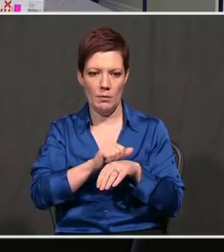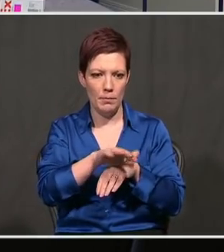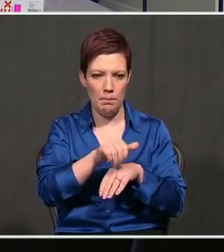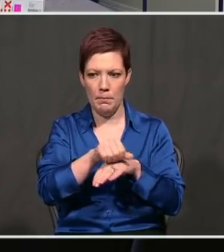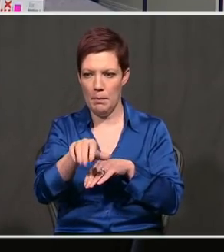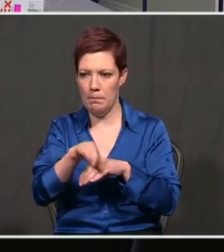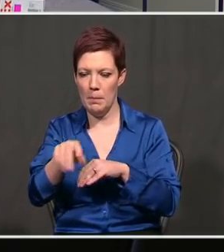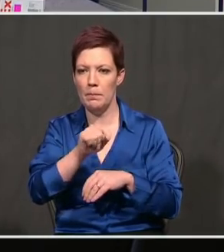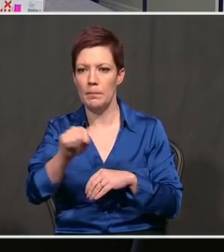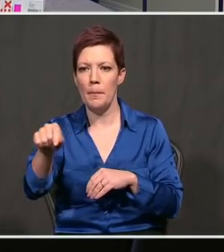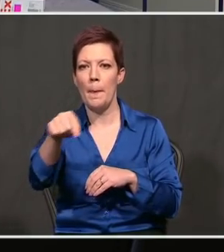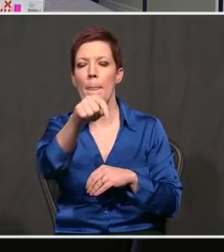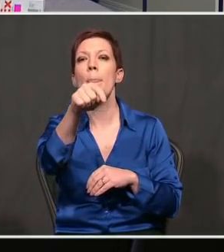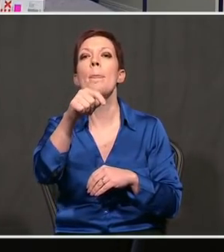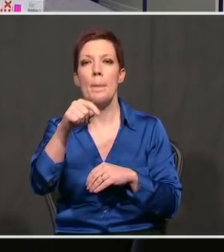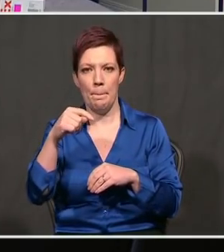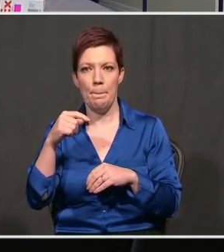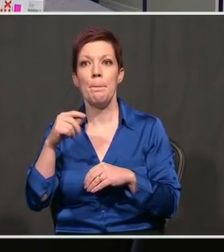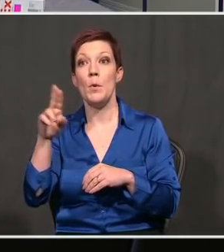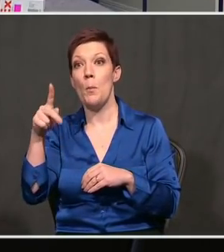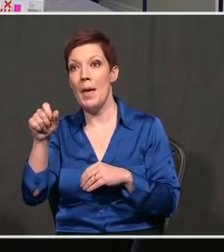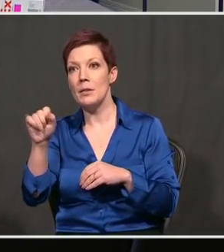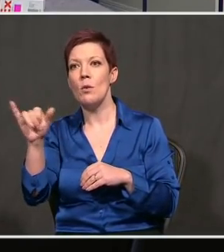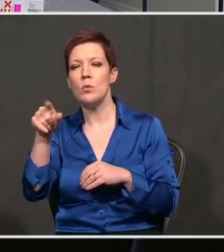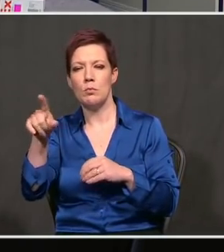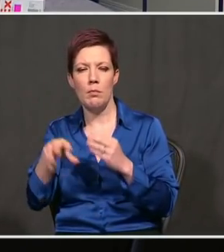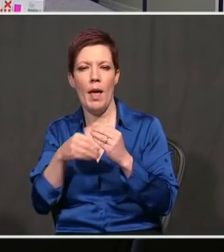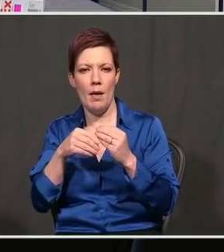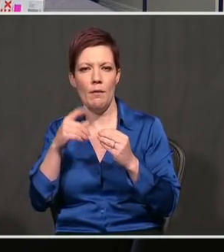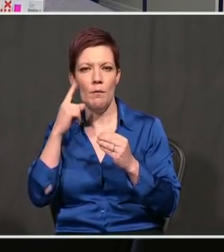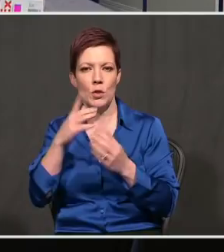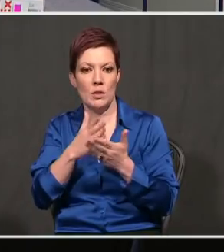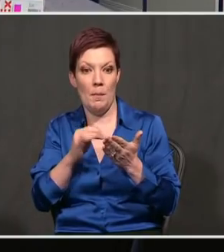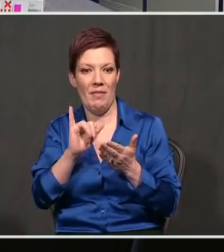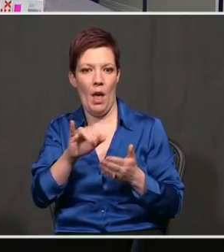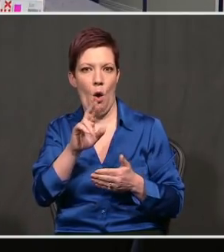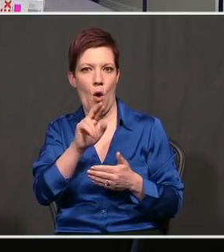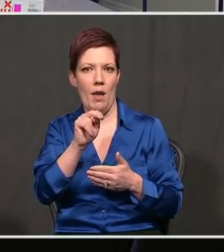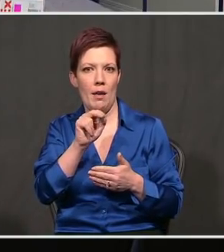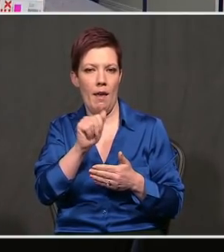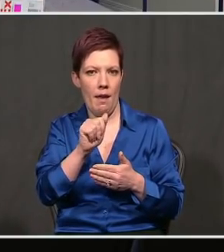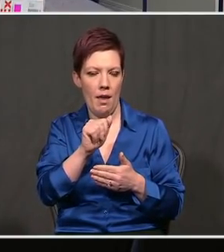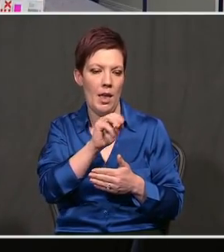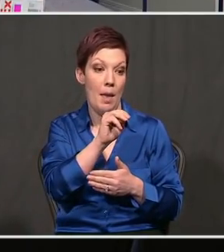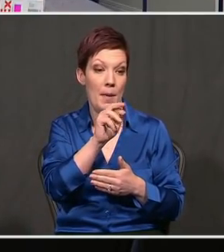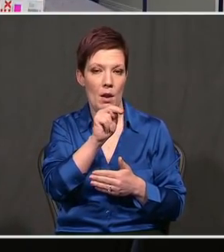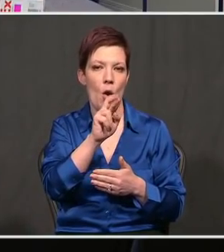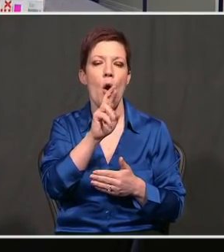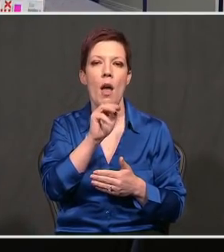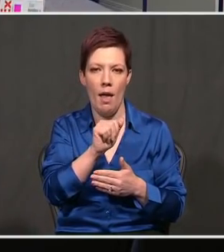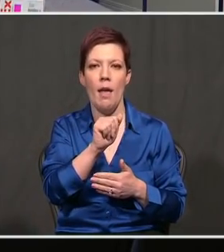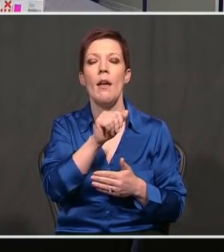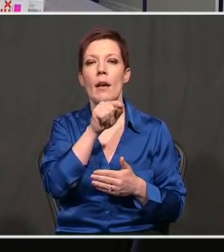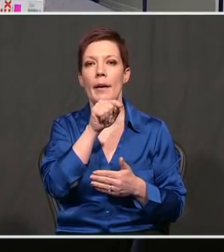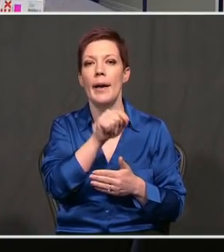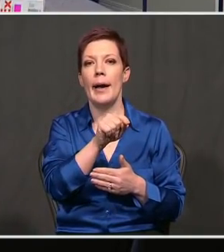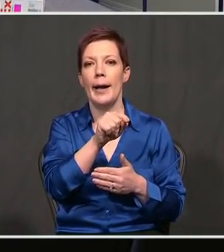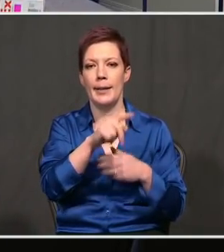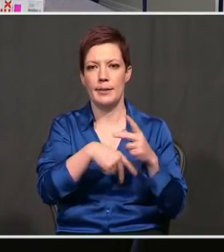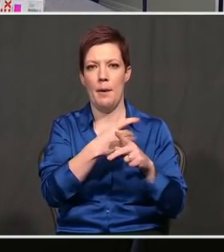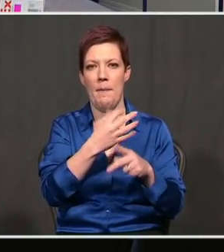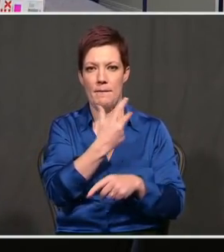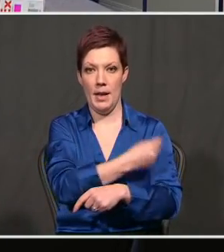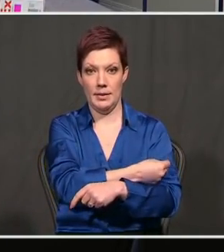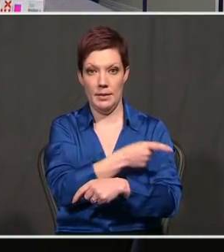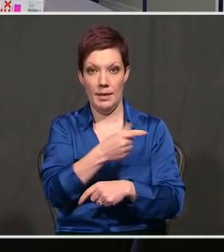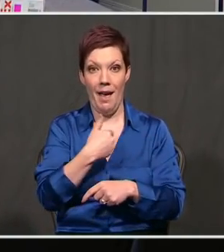has been adding to support some of the mRNA vaccines that have those deep frozen or ultra cold requirements. And